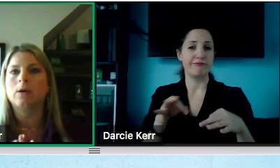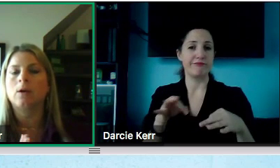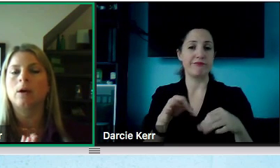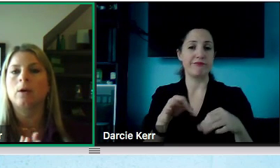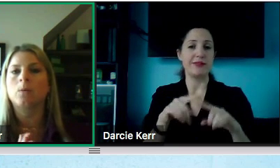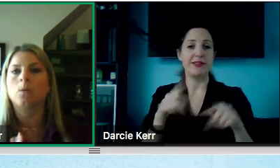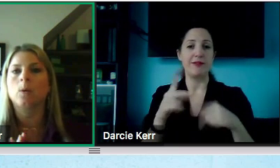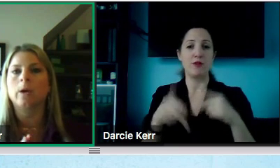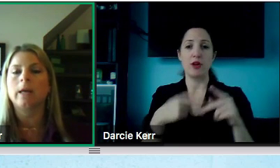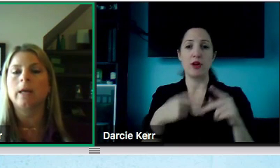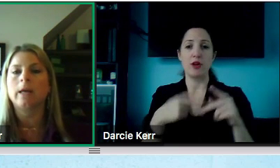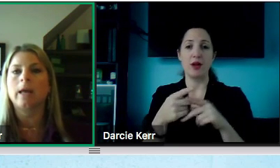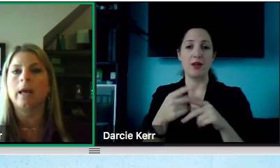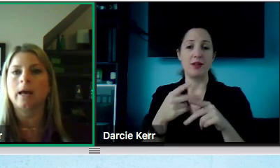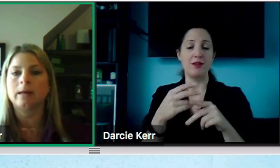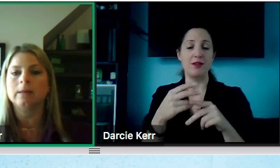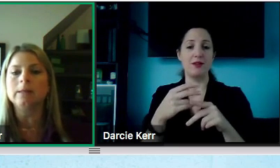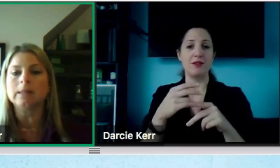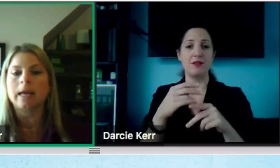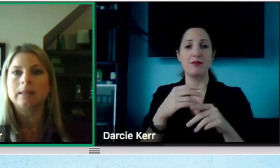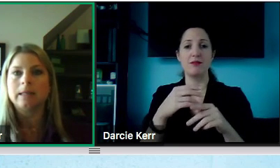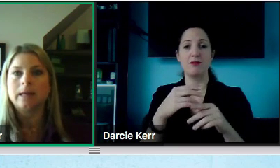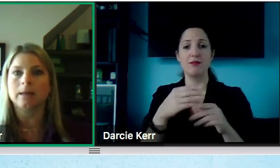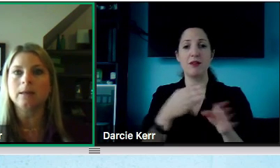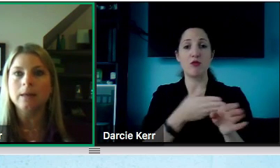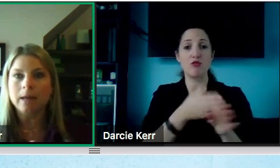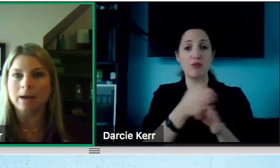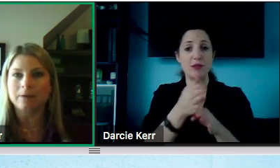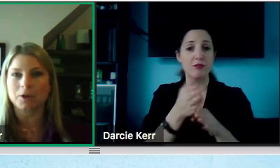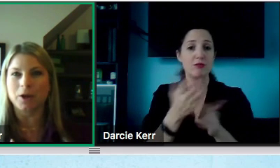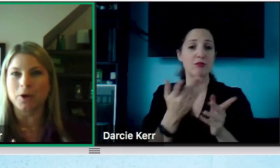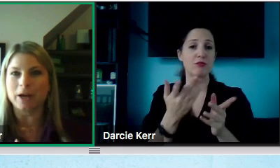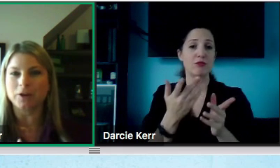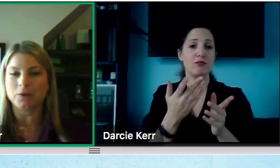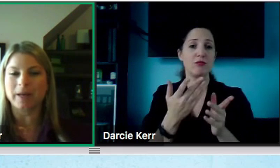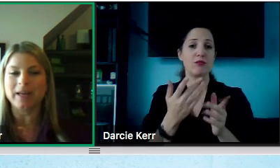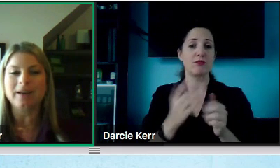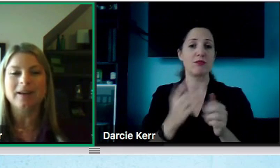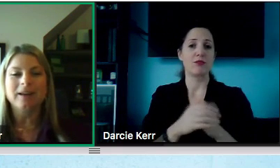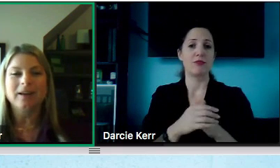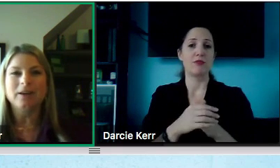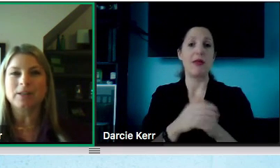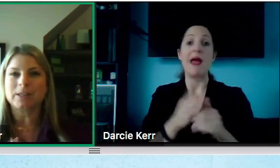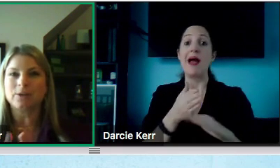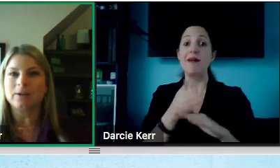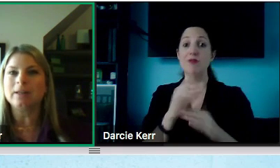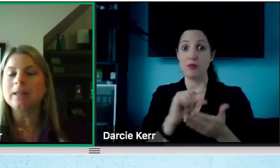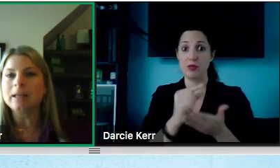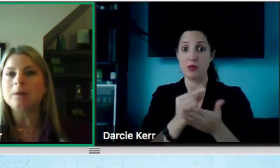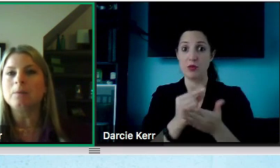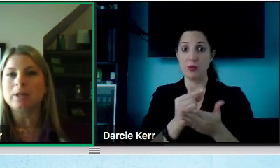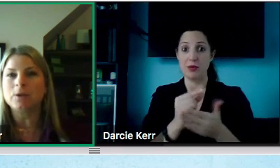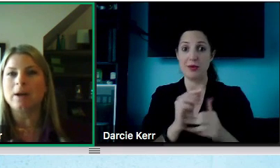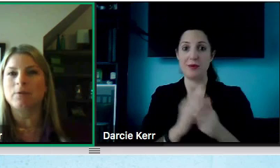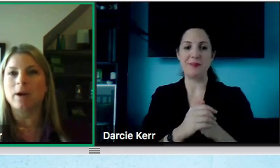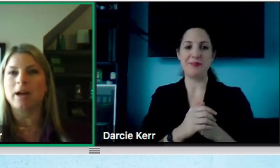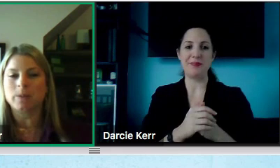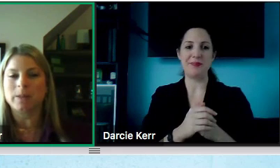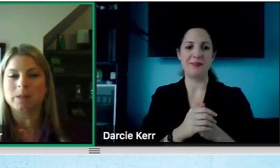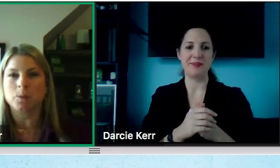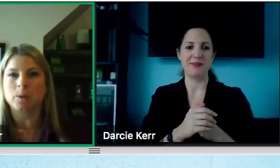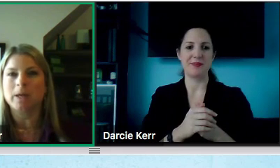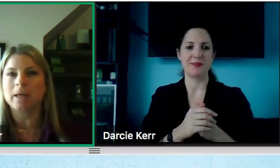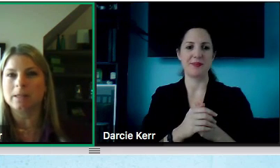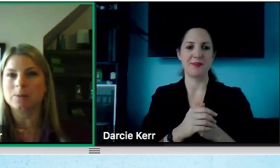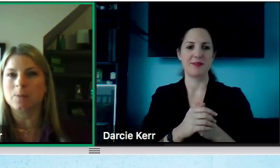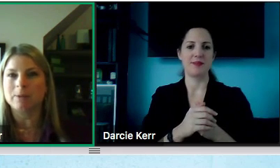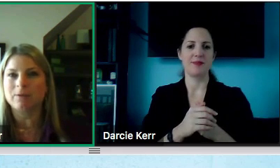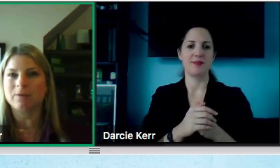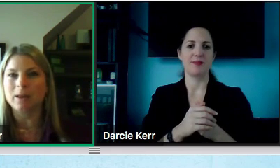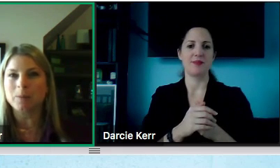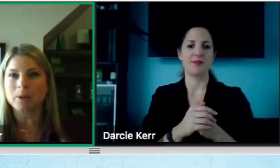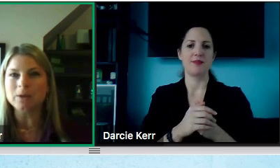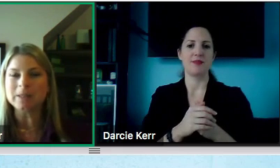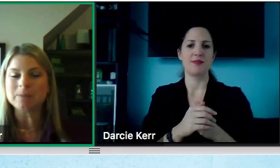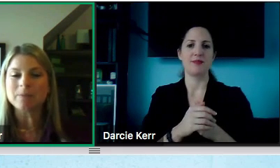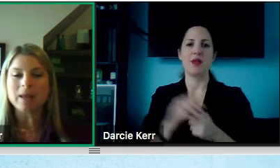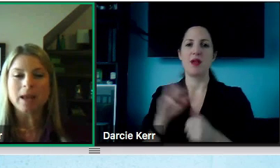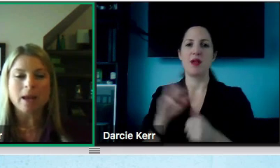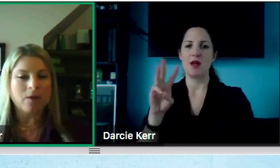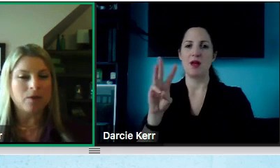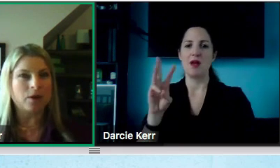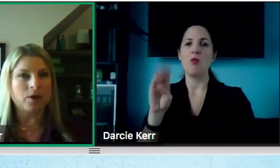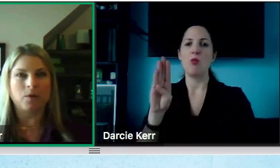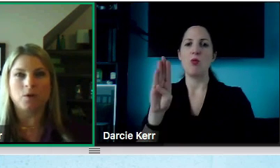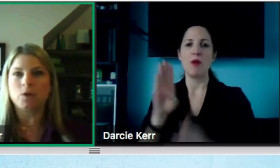graduates are working as and in after they graduate. Certainly, we do have graduates working as web